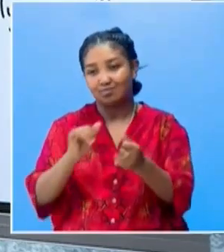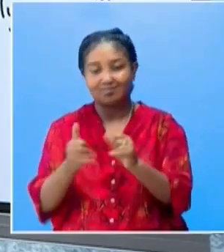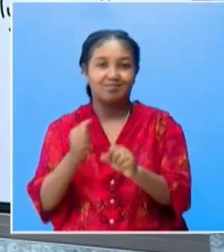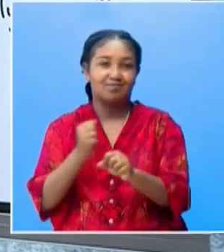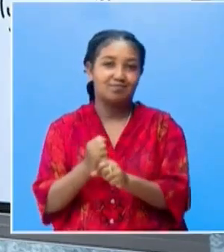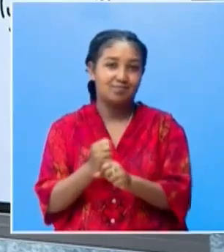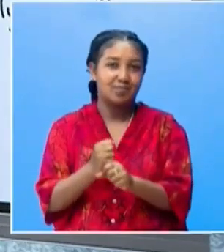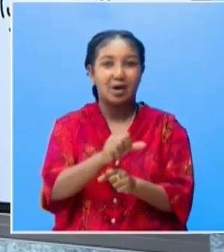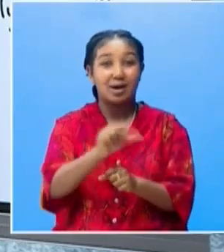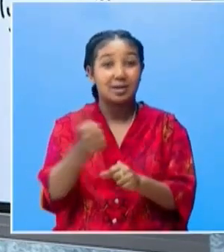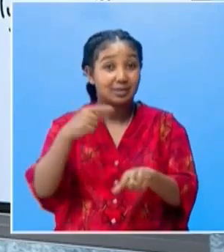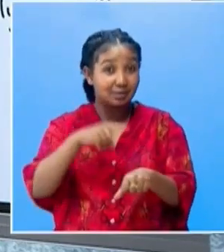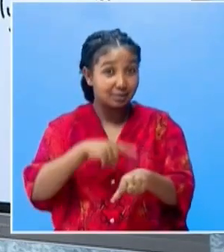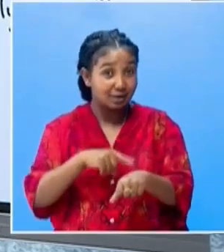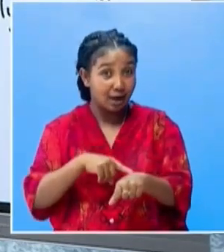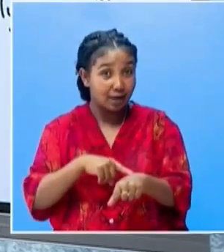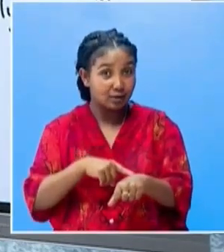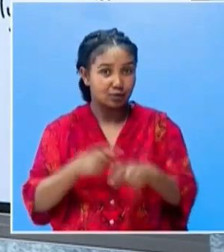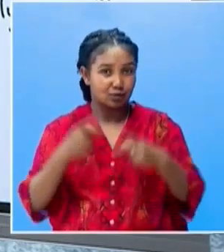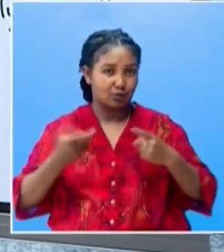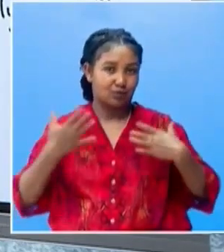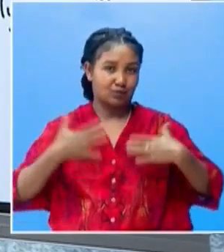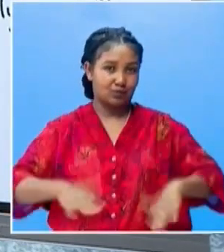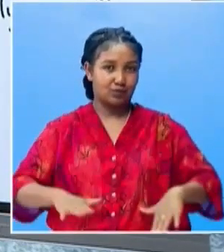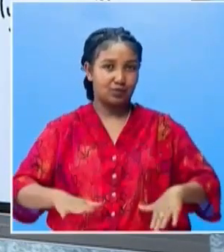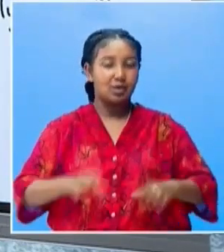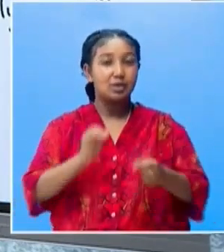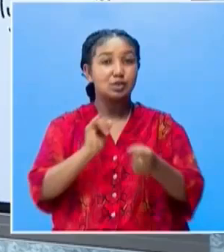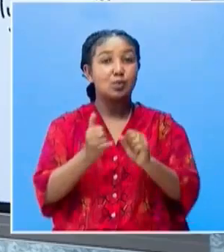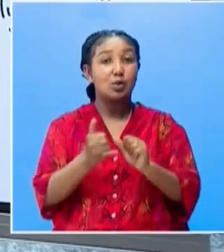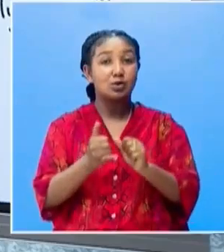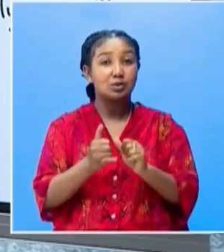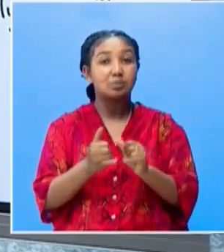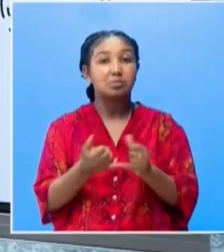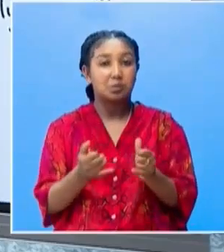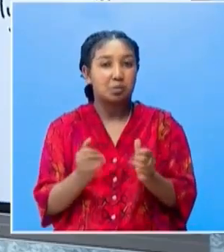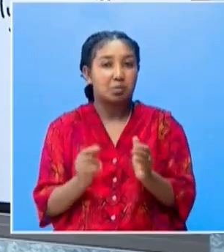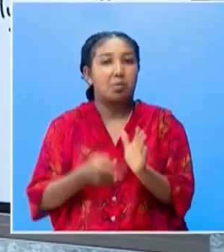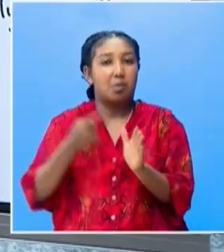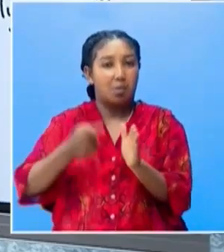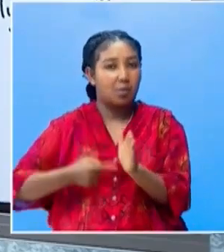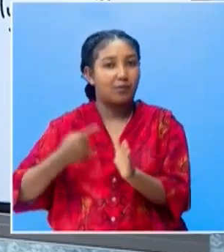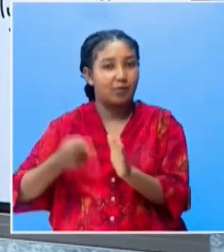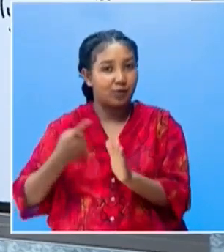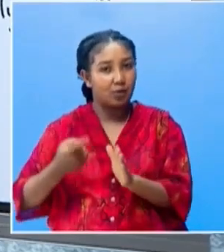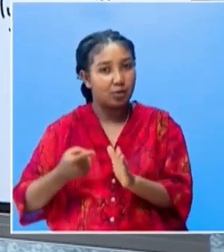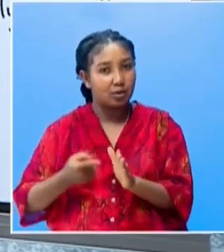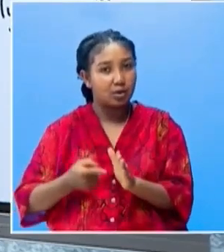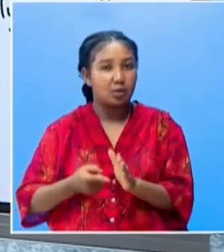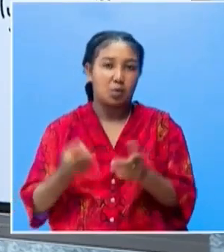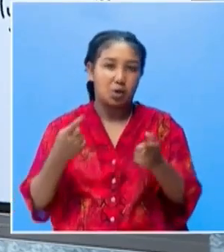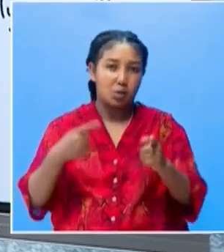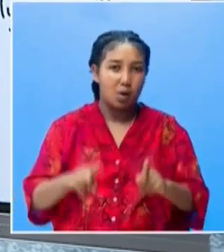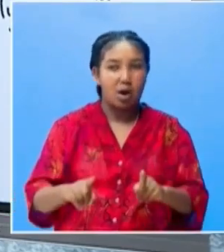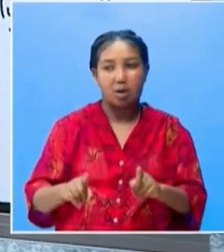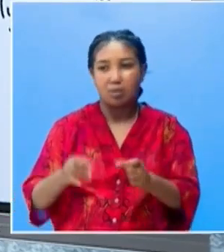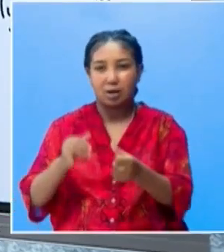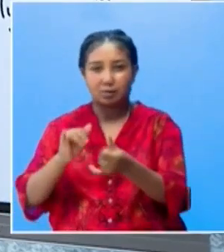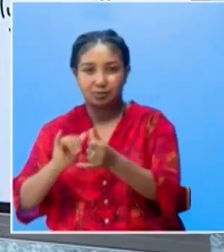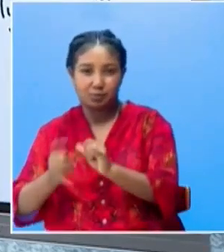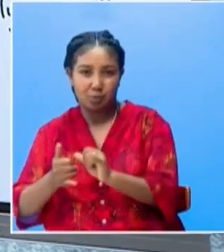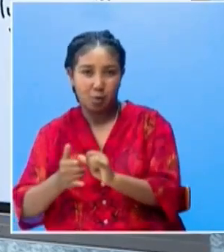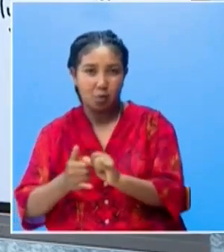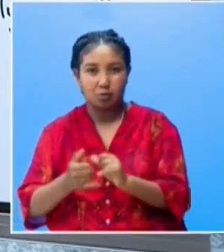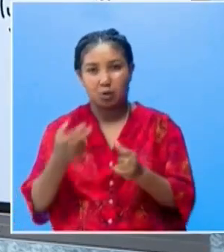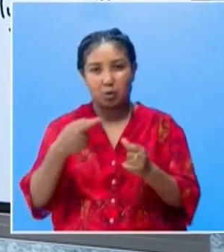but on the other days. Yes? Because sports suits are occasional, and the occasion is when you are on a field or when we are